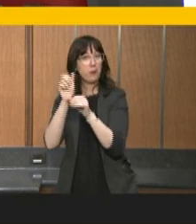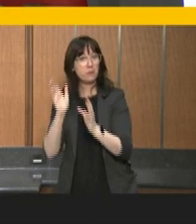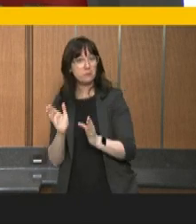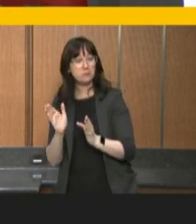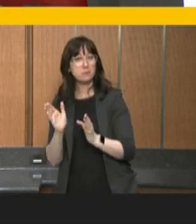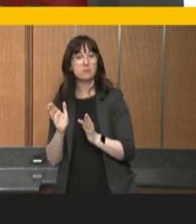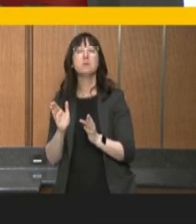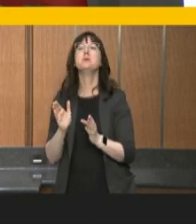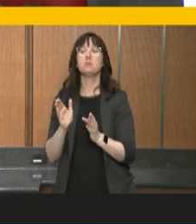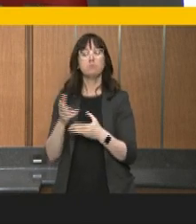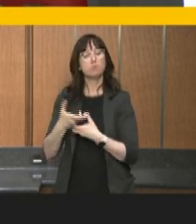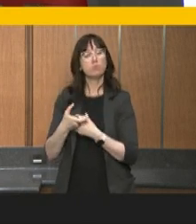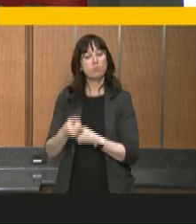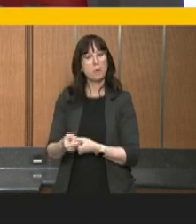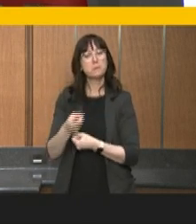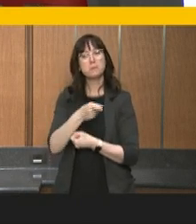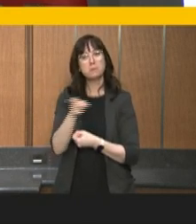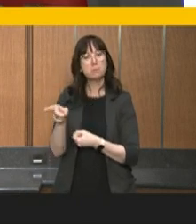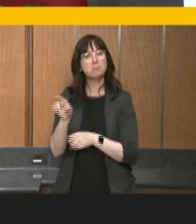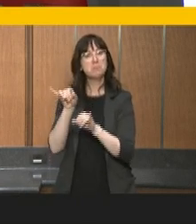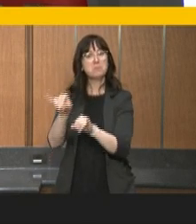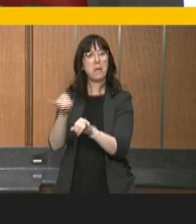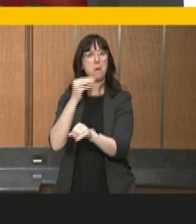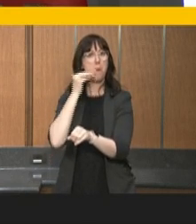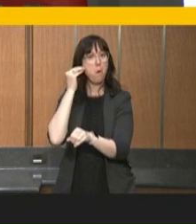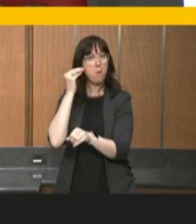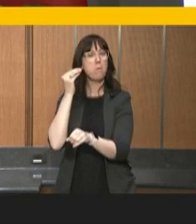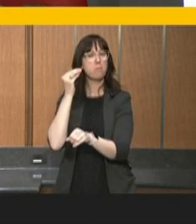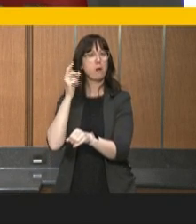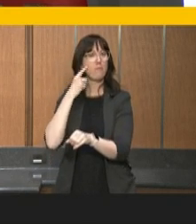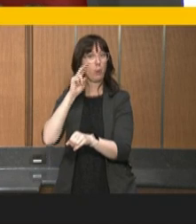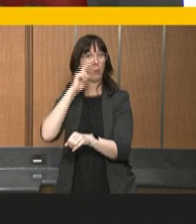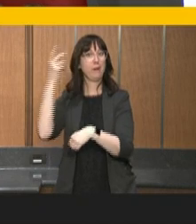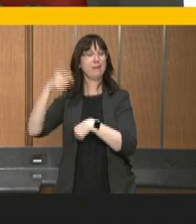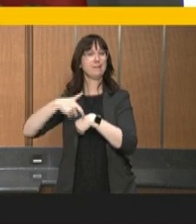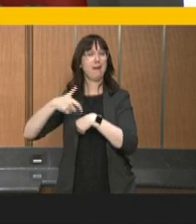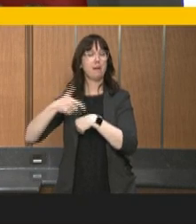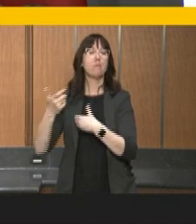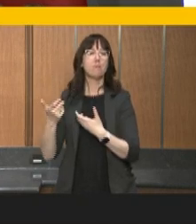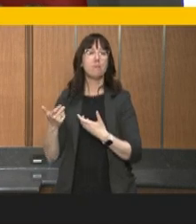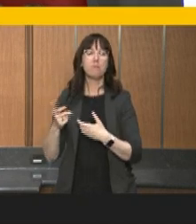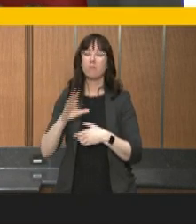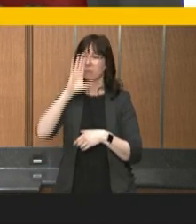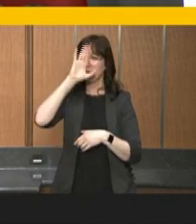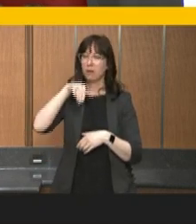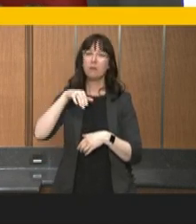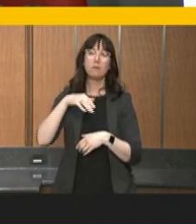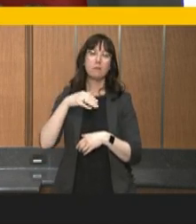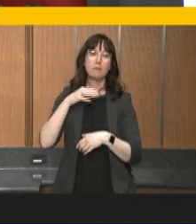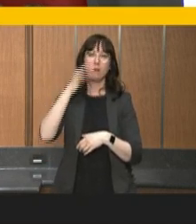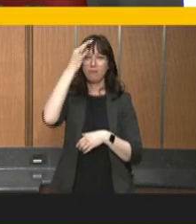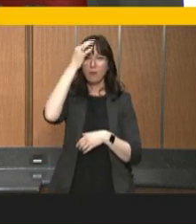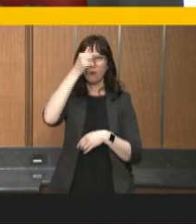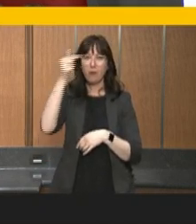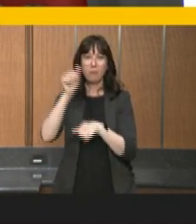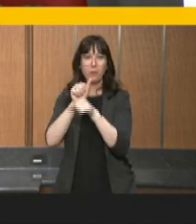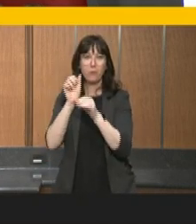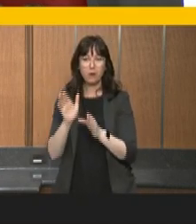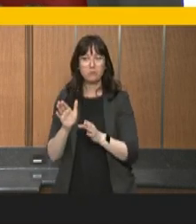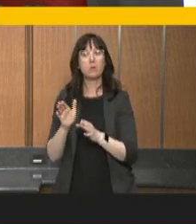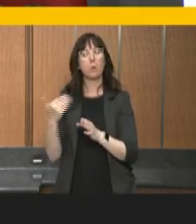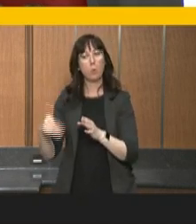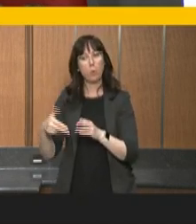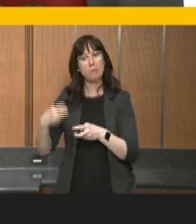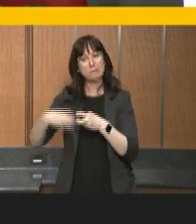ability to do this work in these exceptional times because we know that government officials are also going through